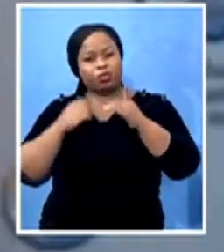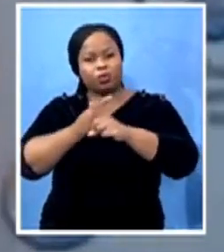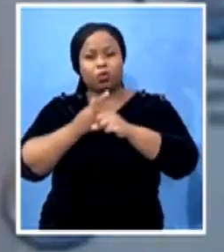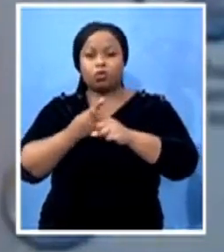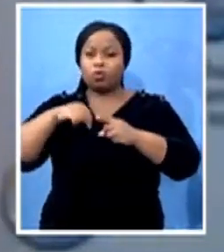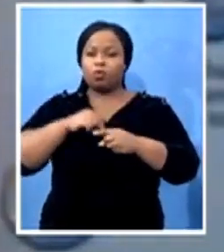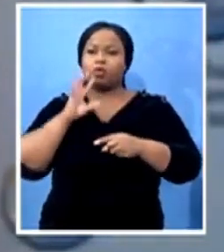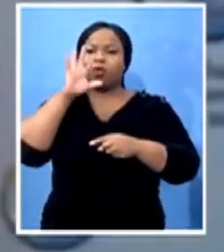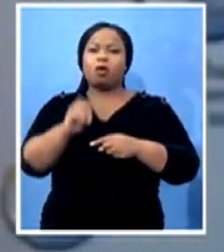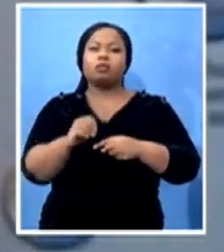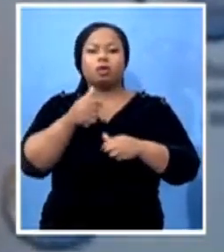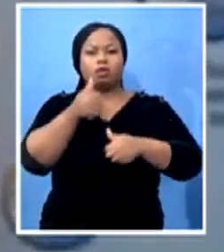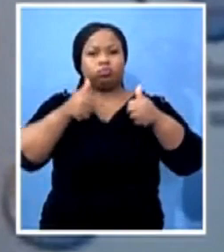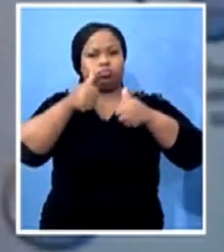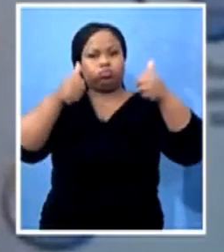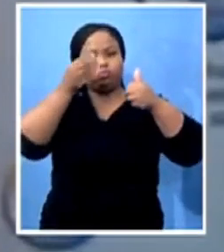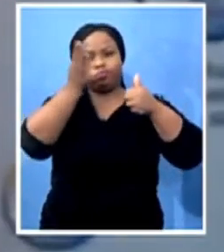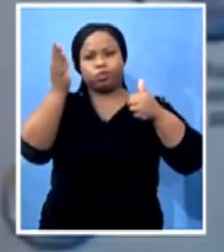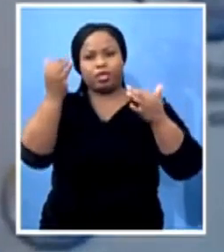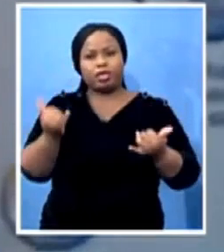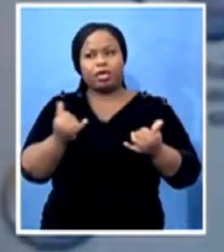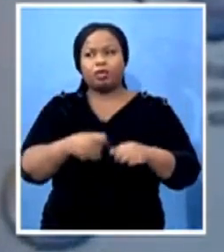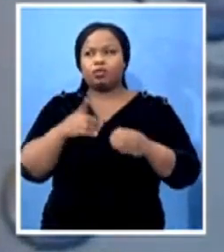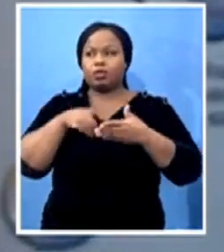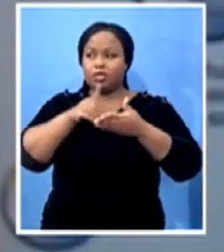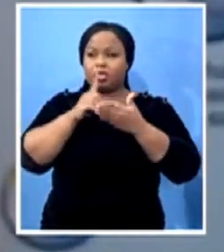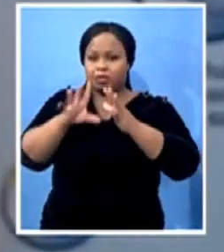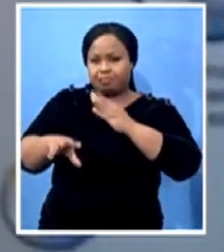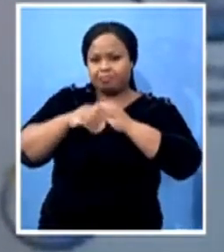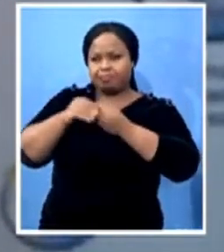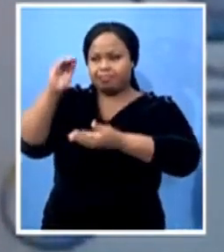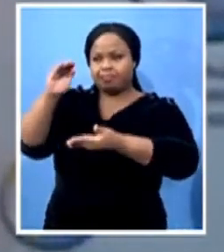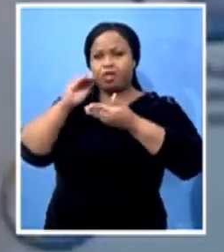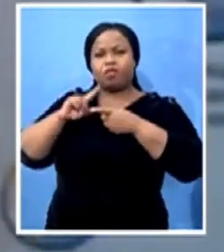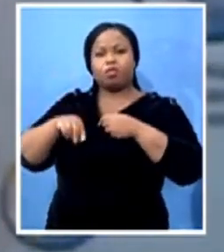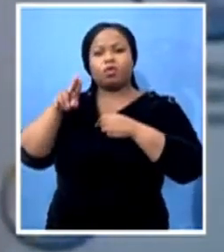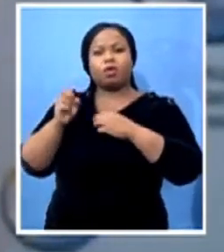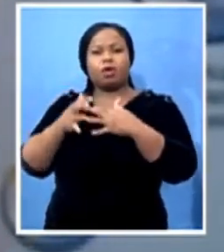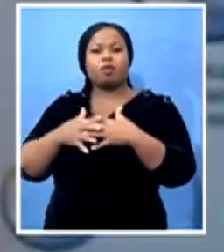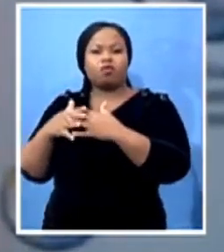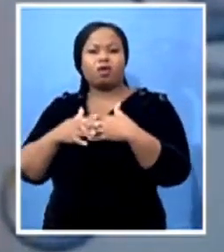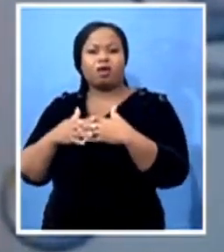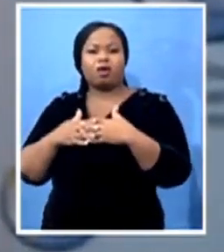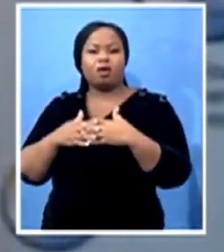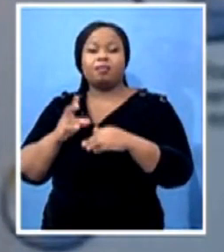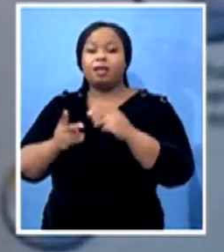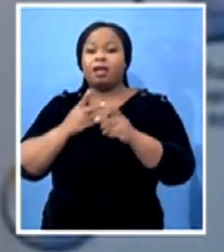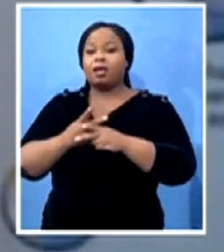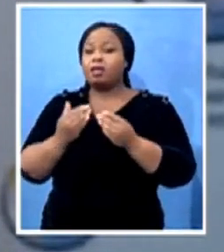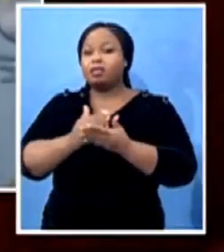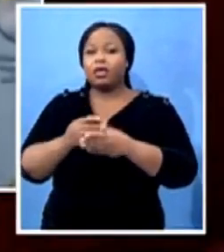addition to the donation that is being made by the United States, and of course the viewing that we'll get here in just a couple of